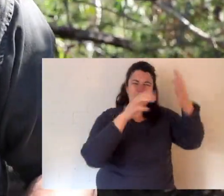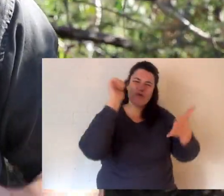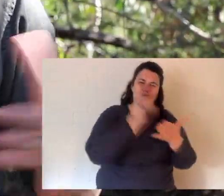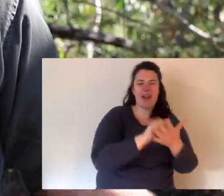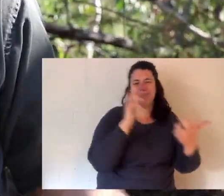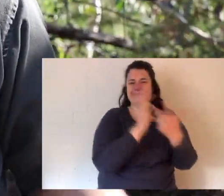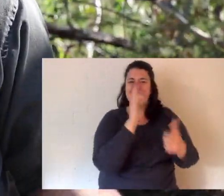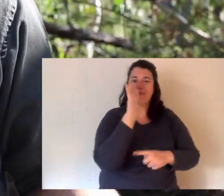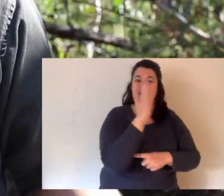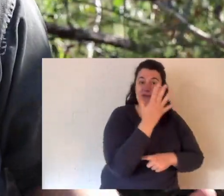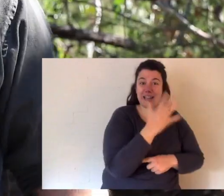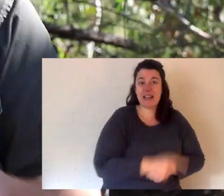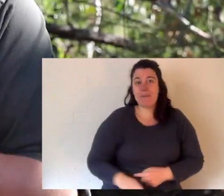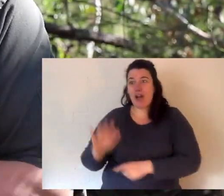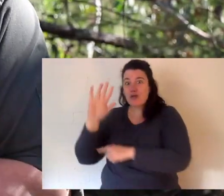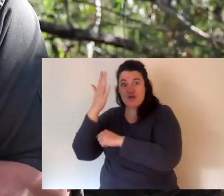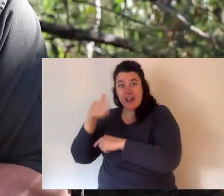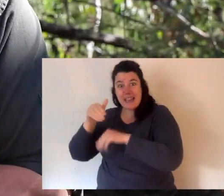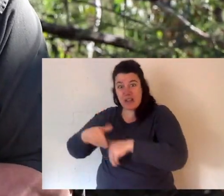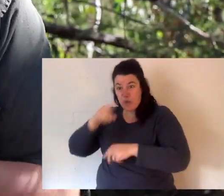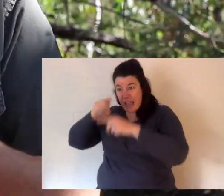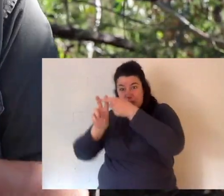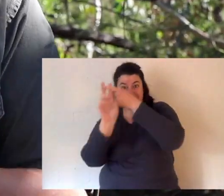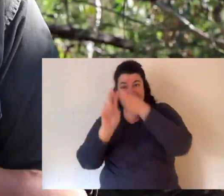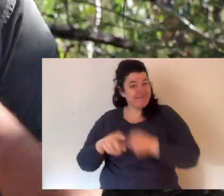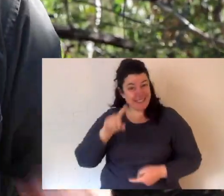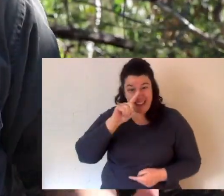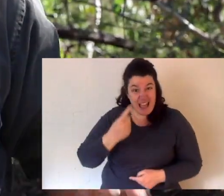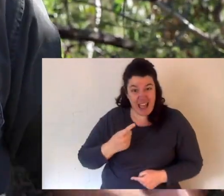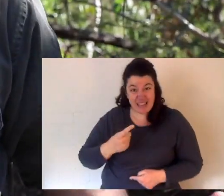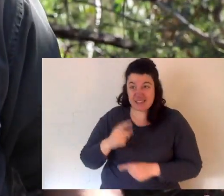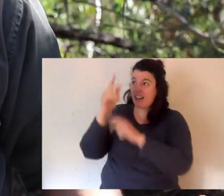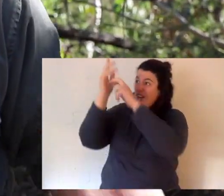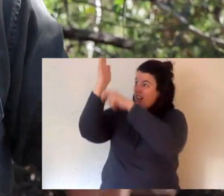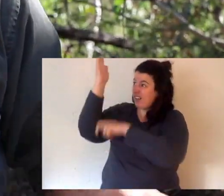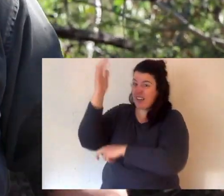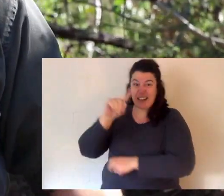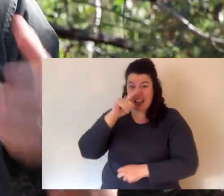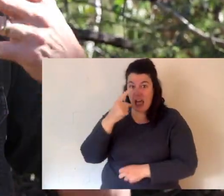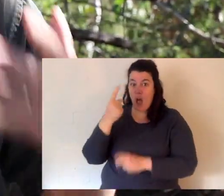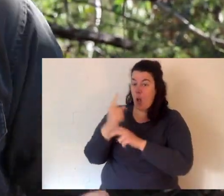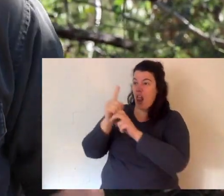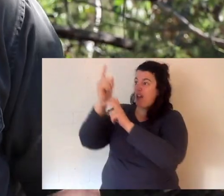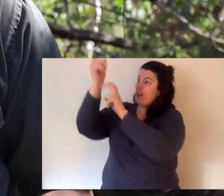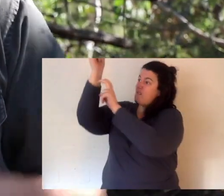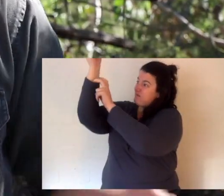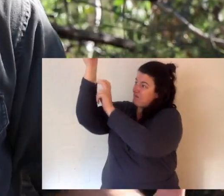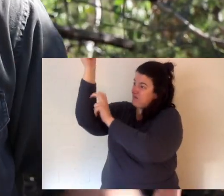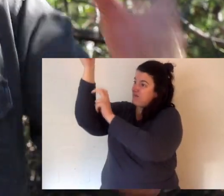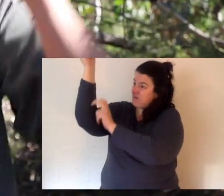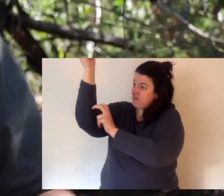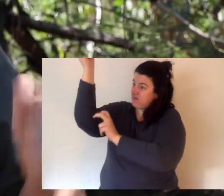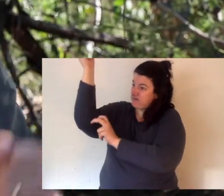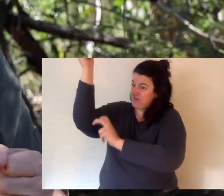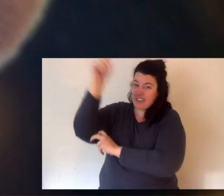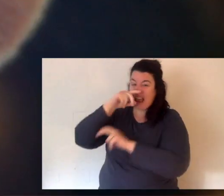but a tree kangaroo it can't swing in the trees it can't even climb down any way other than like a fireman does on his ladder